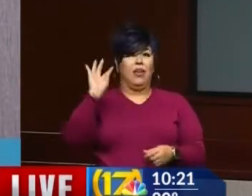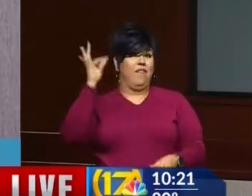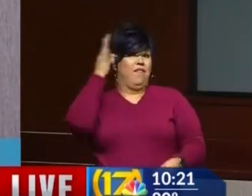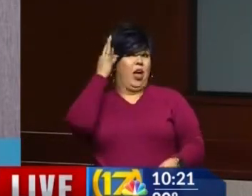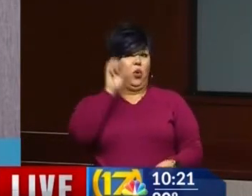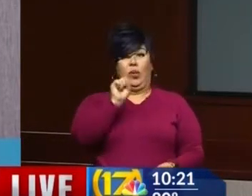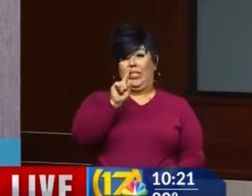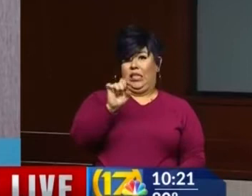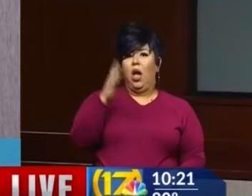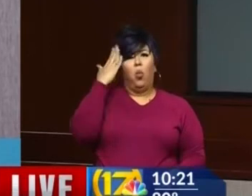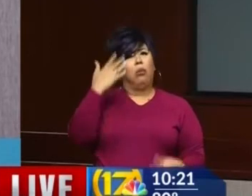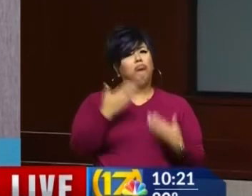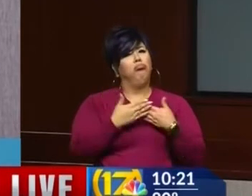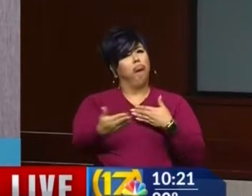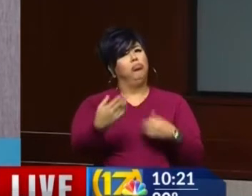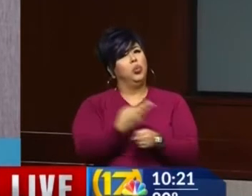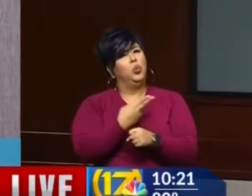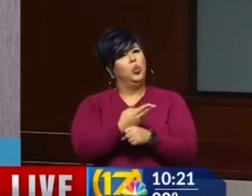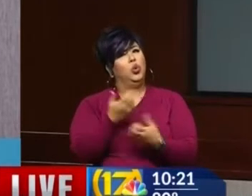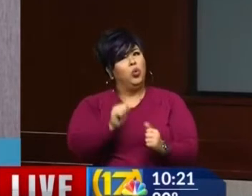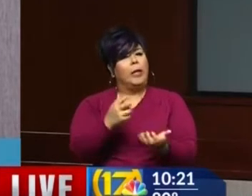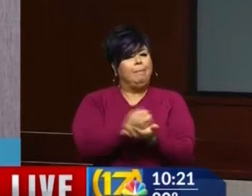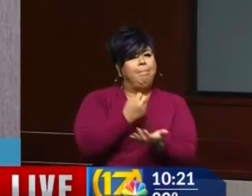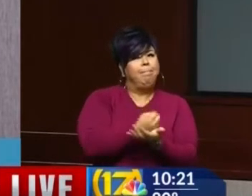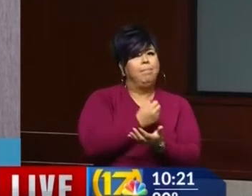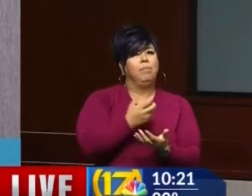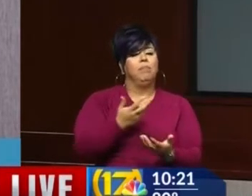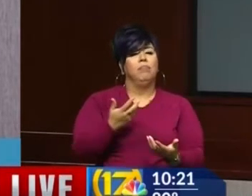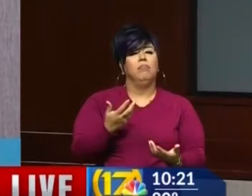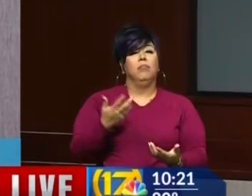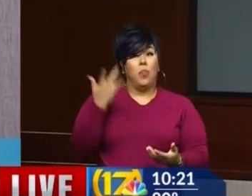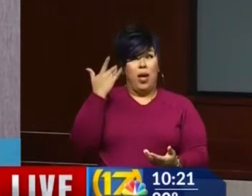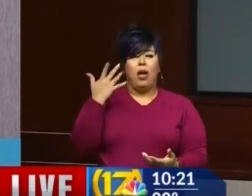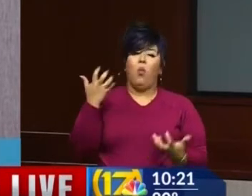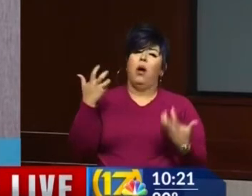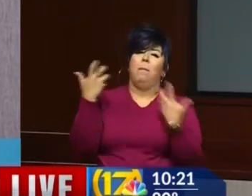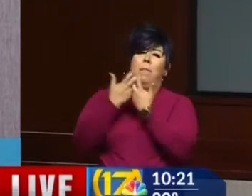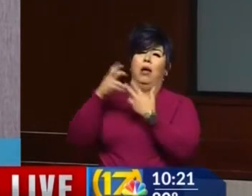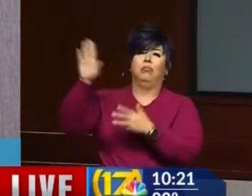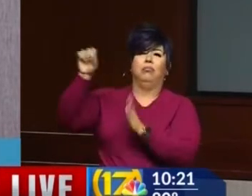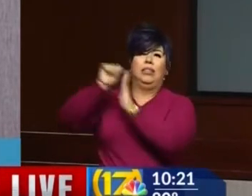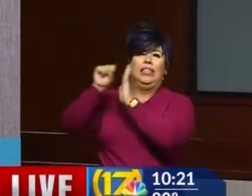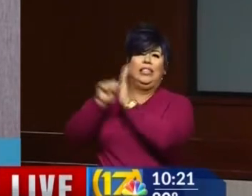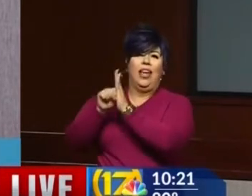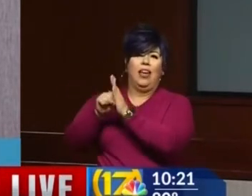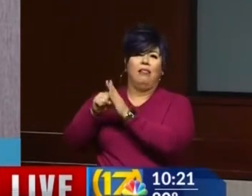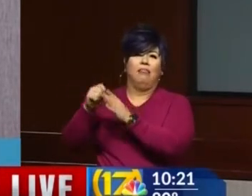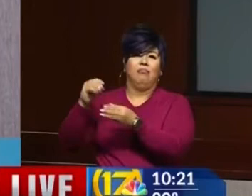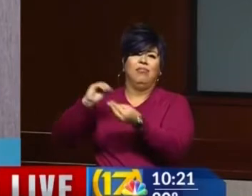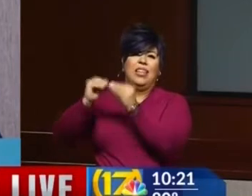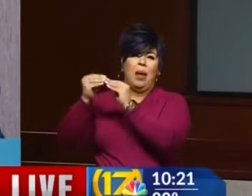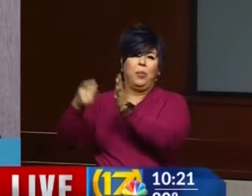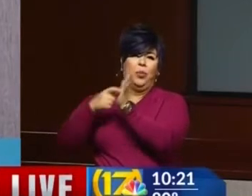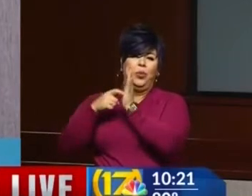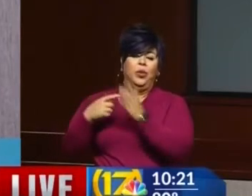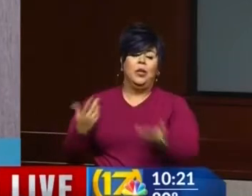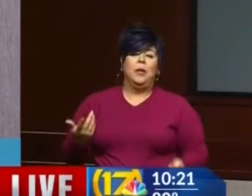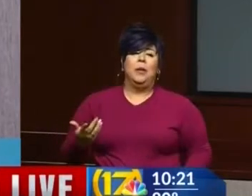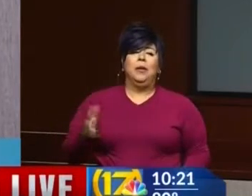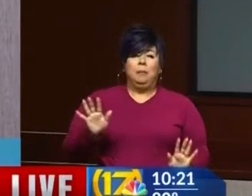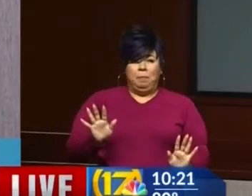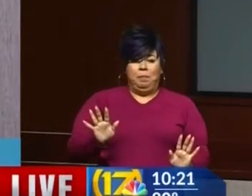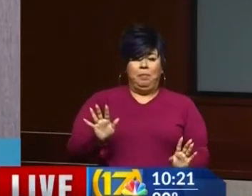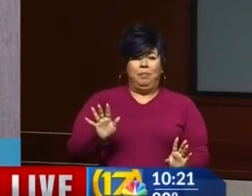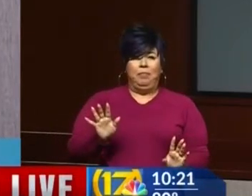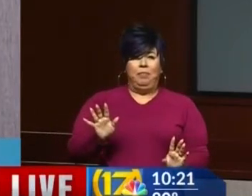going forward in an effort to meet the governor's new requirements on testing. We need to have assurances and confidence in the